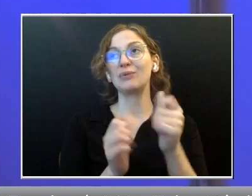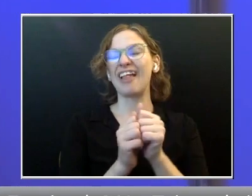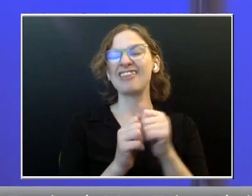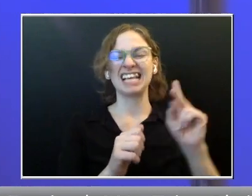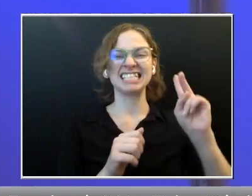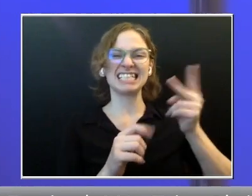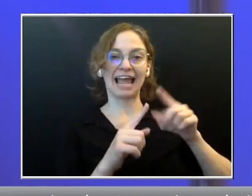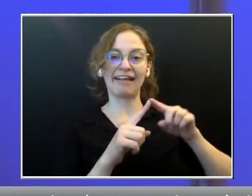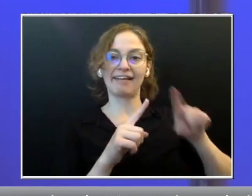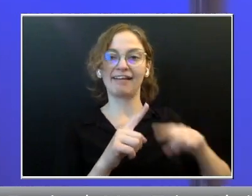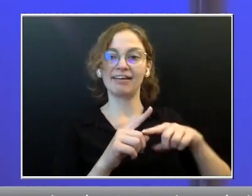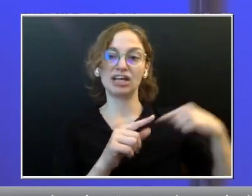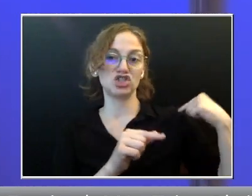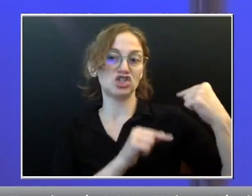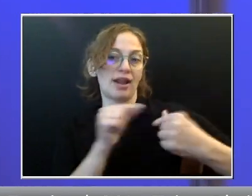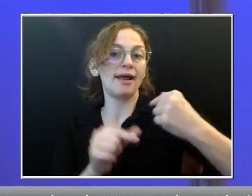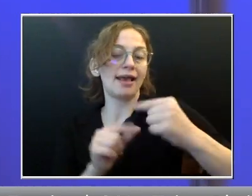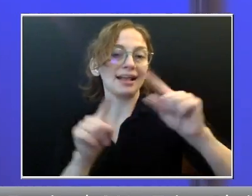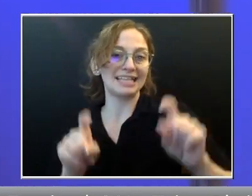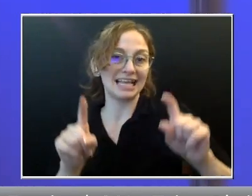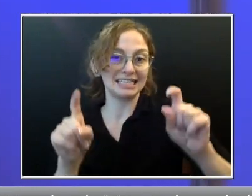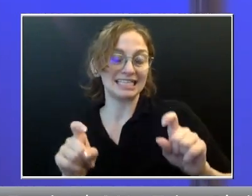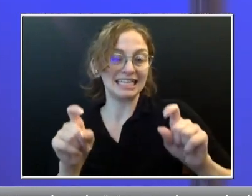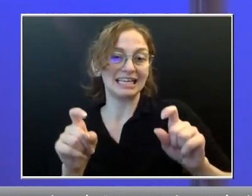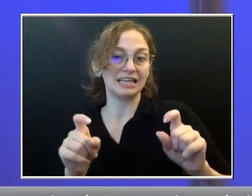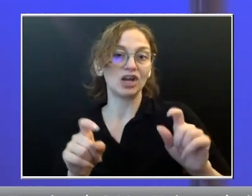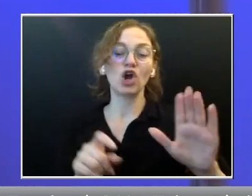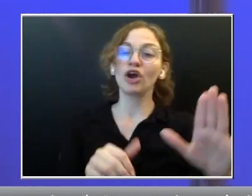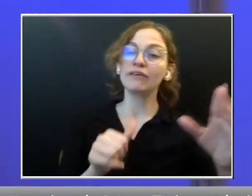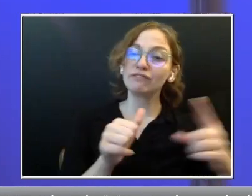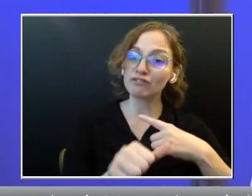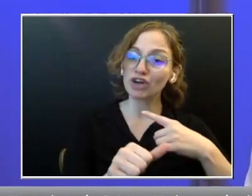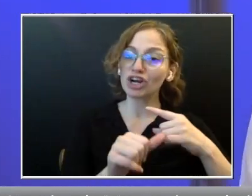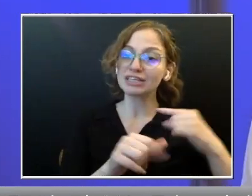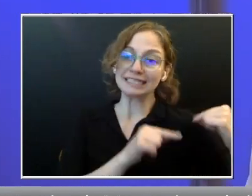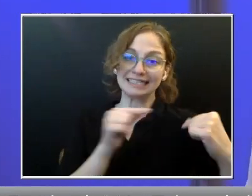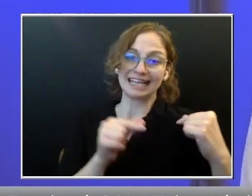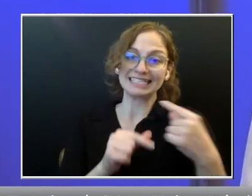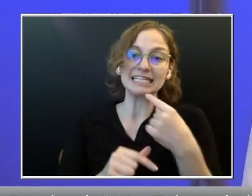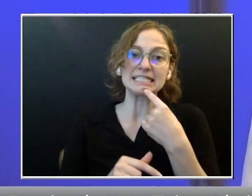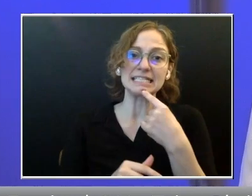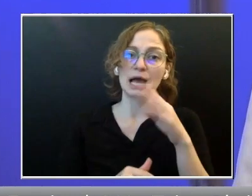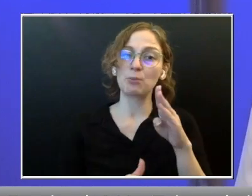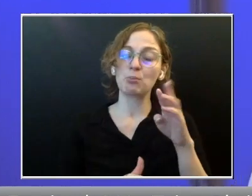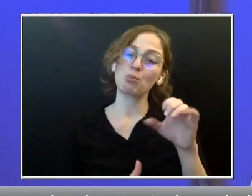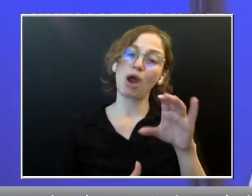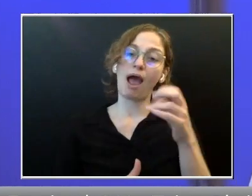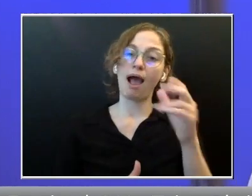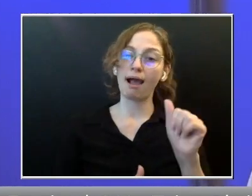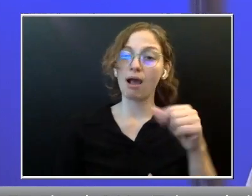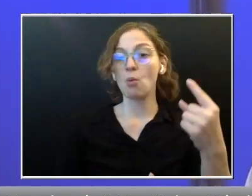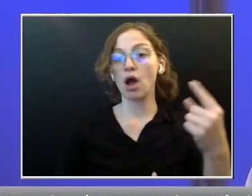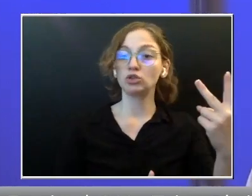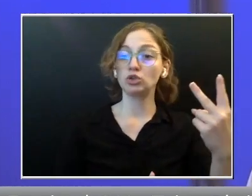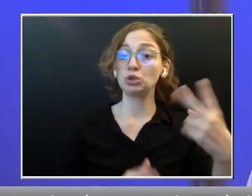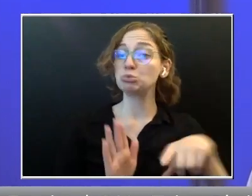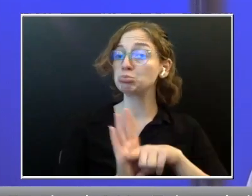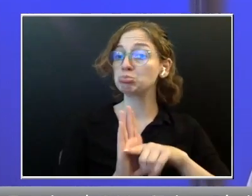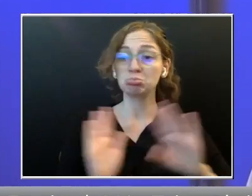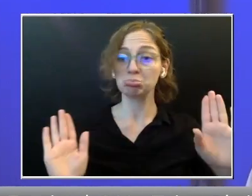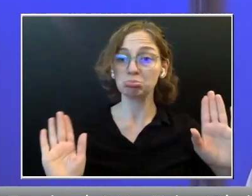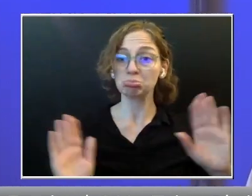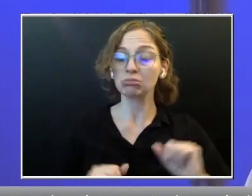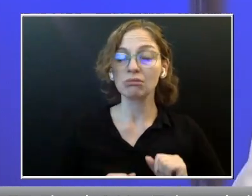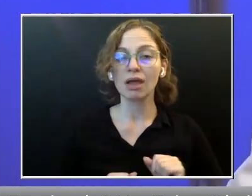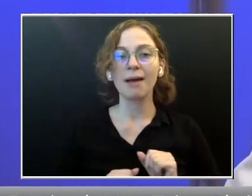first round, when she was diagnosed, she was BRCA1 and 2 negative. But when it became available, a second type